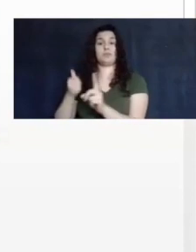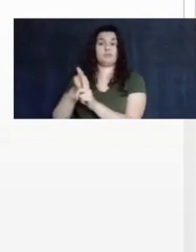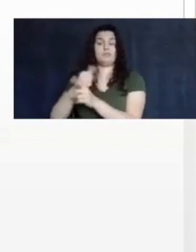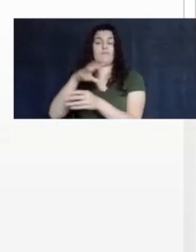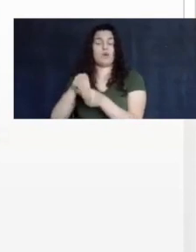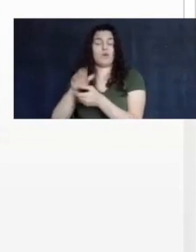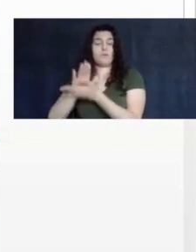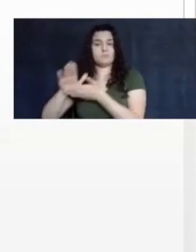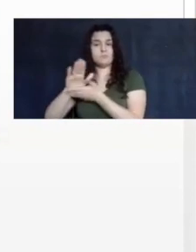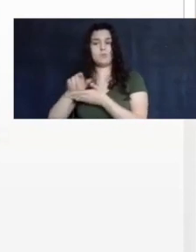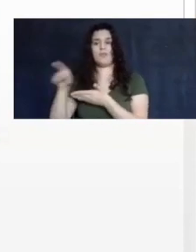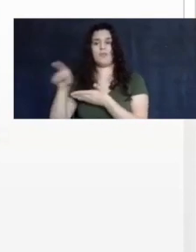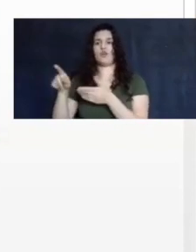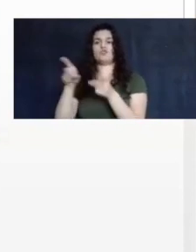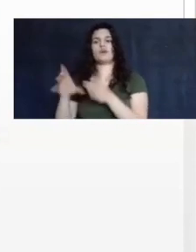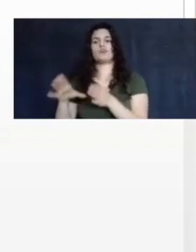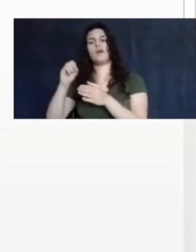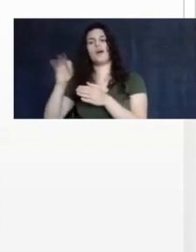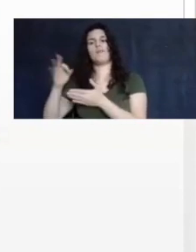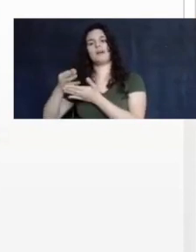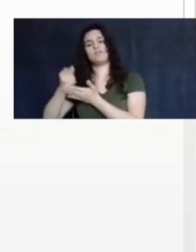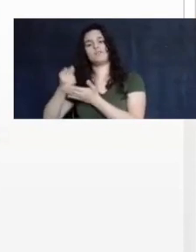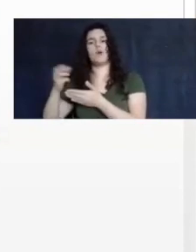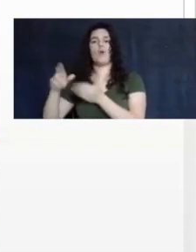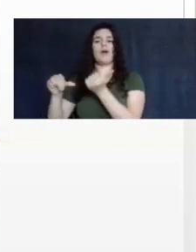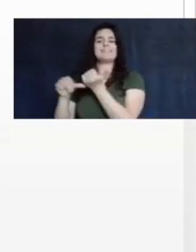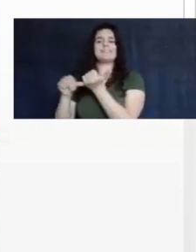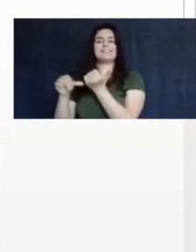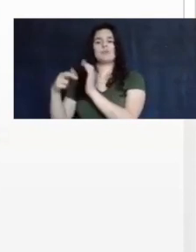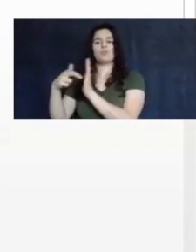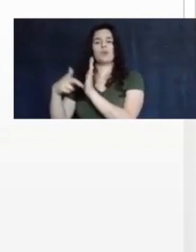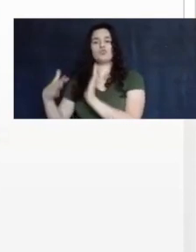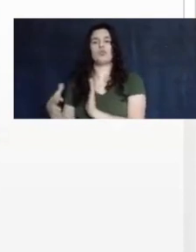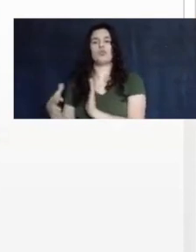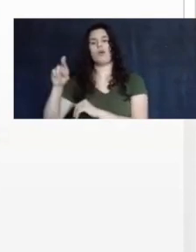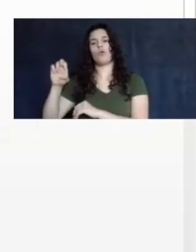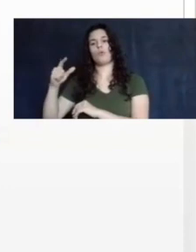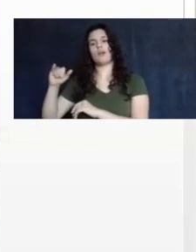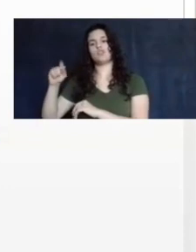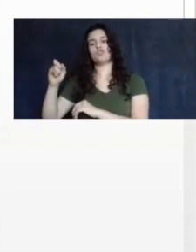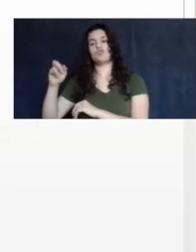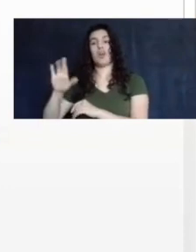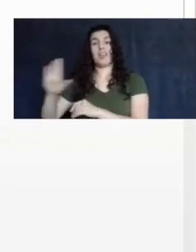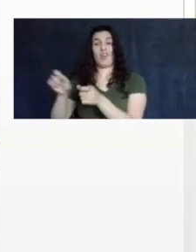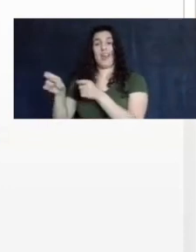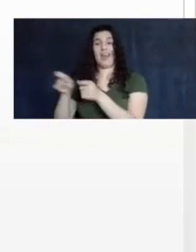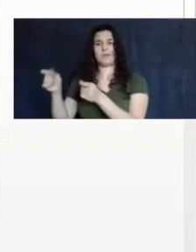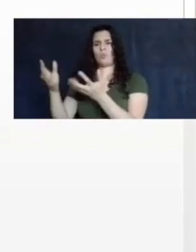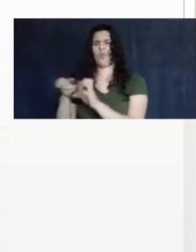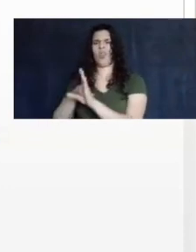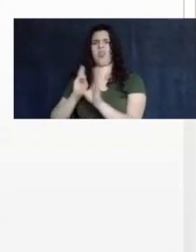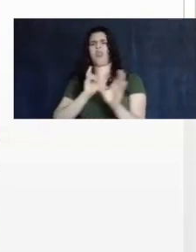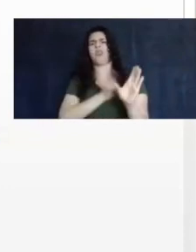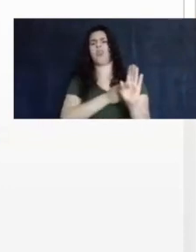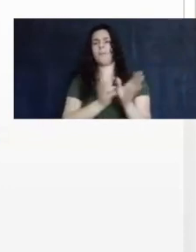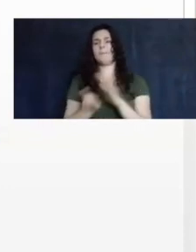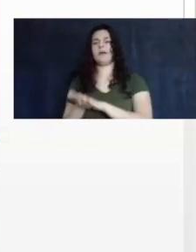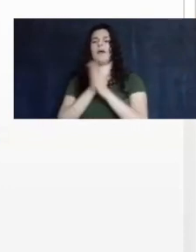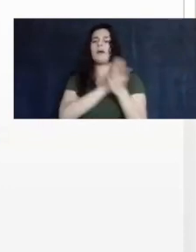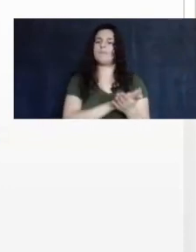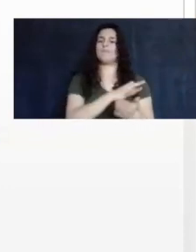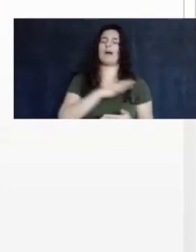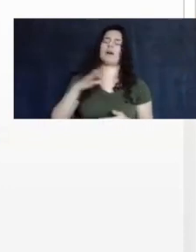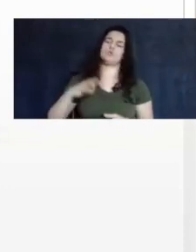or assistant registrar, one of those type positions that want to leave administration altogether and want to move into the faculty ranks. So